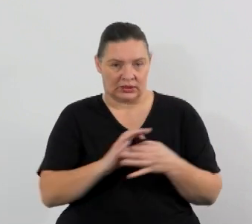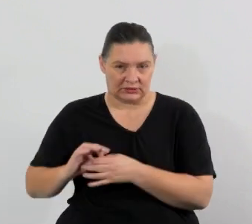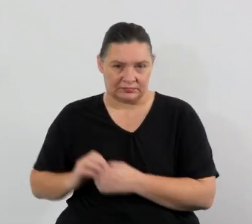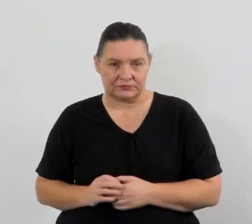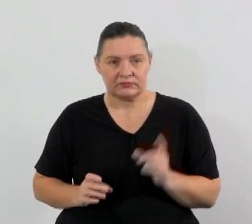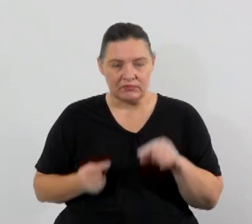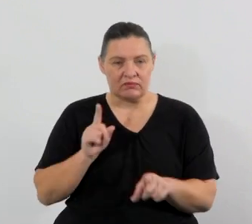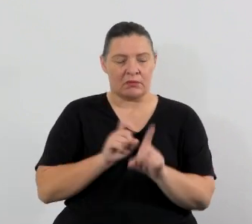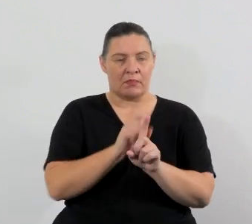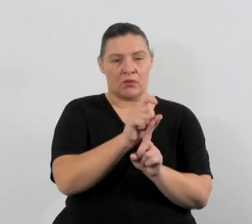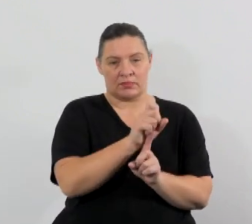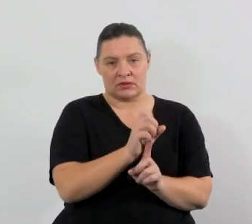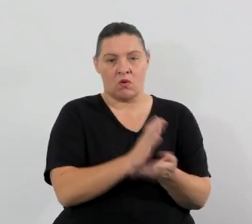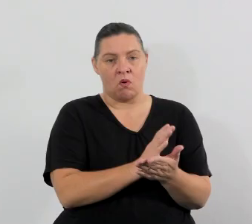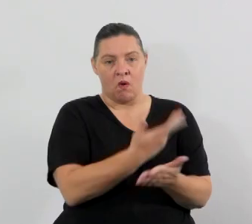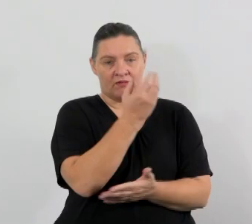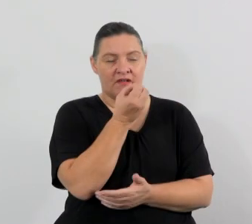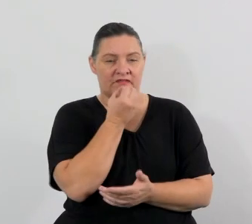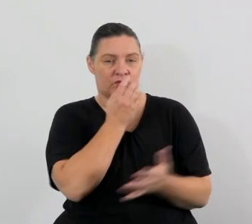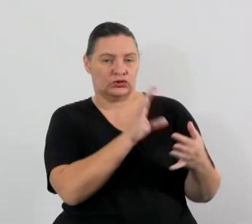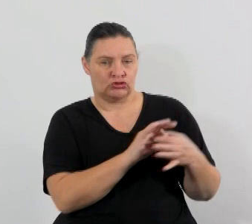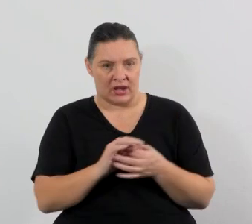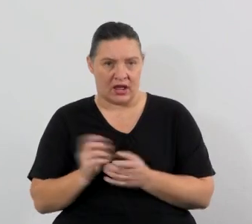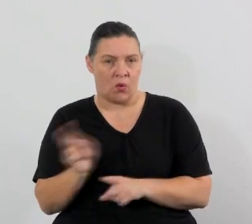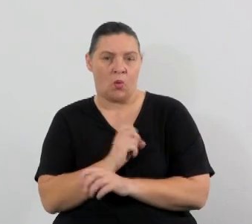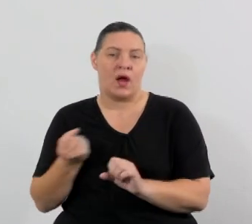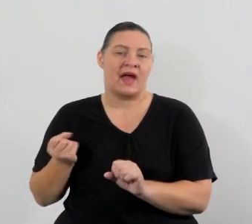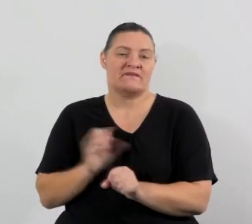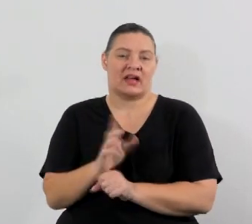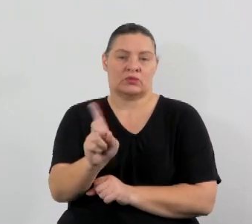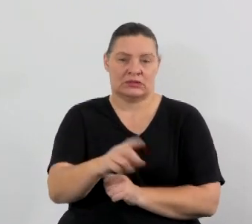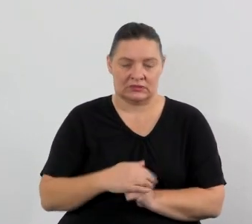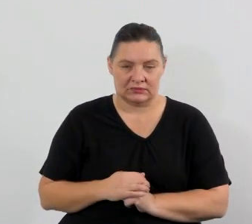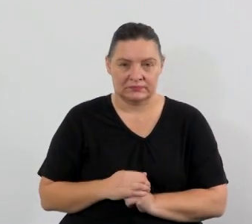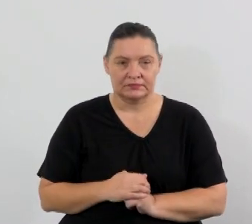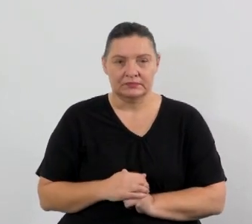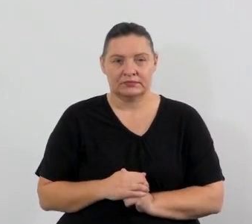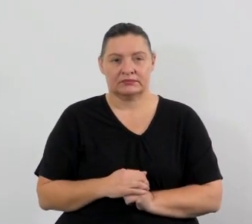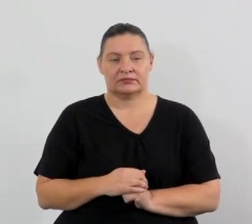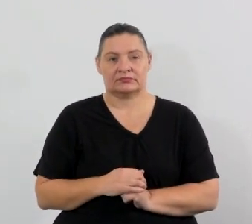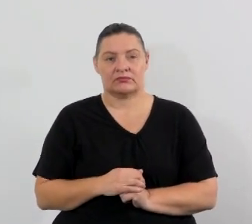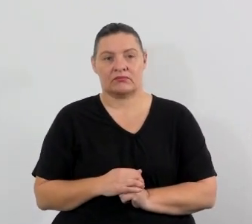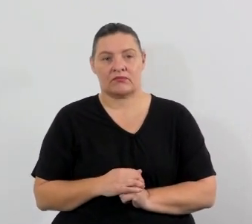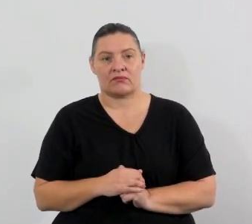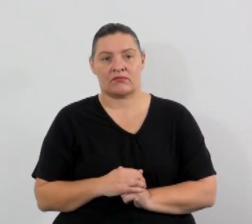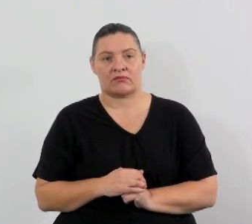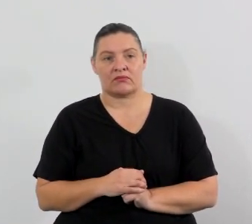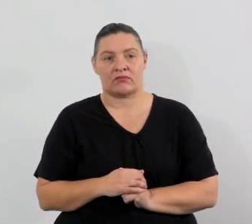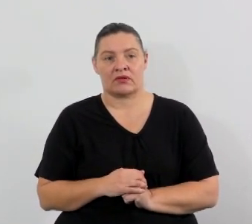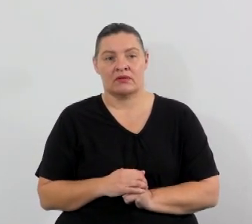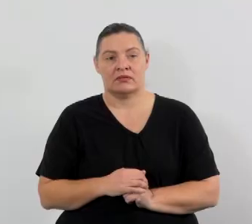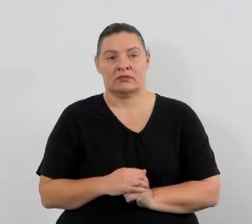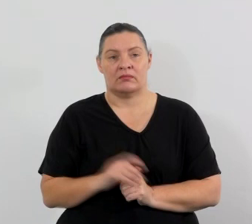Mopani worms were to be removed from the food chain, what would be the effect of that? Now let us look at our